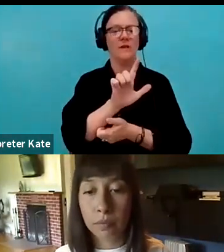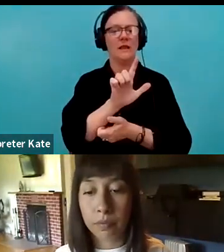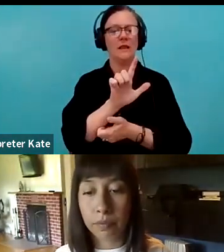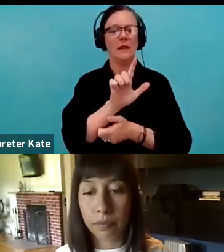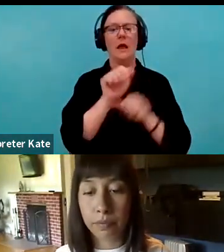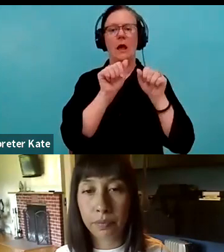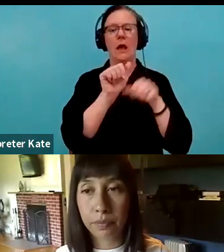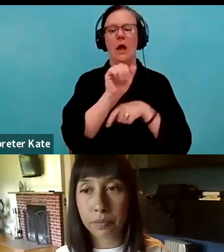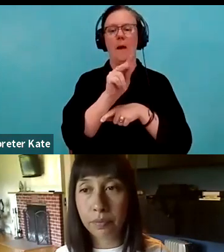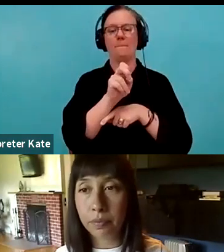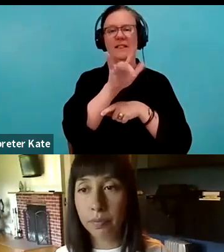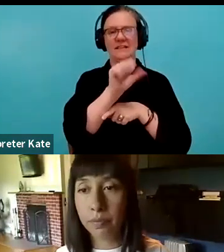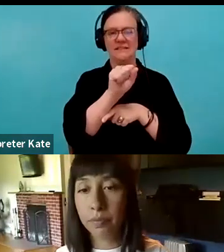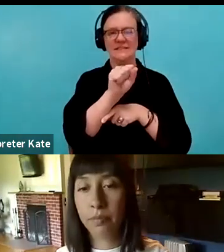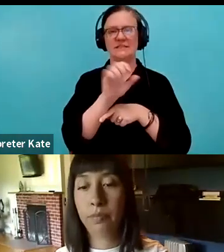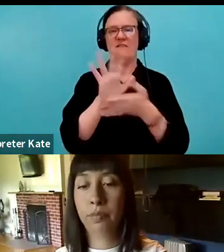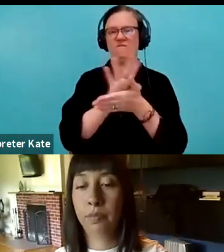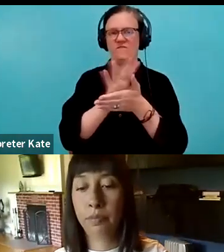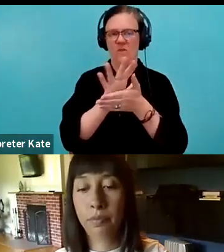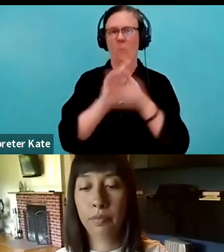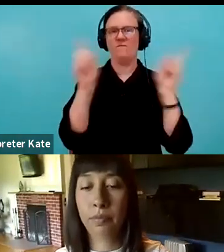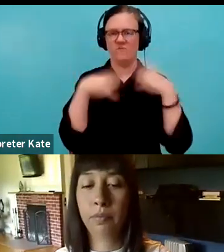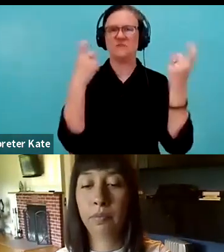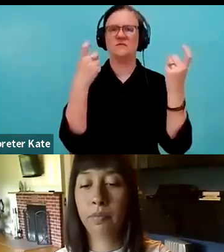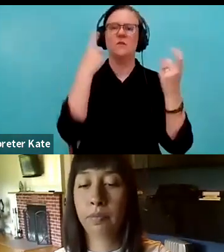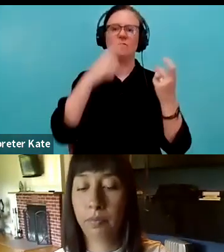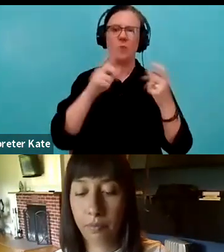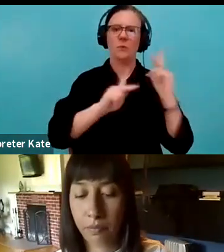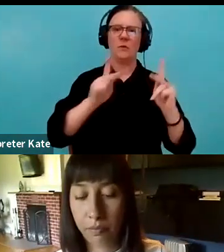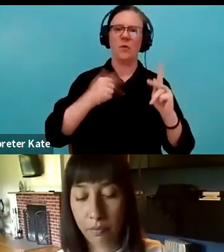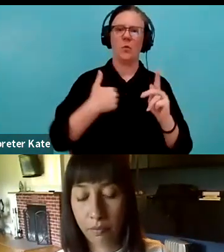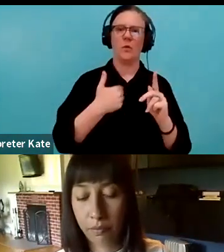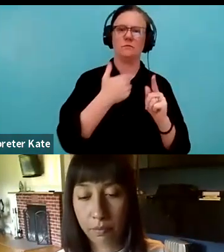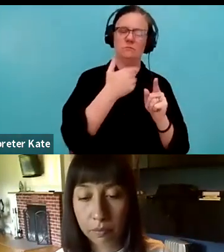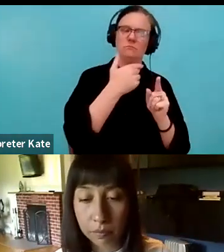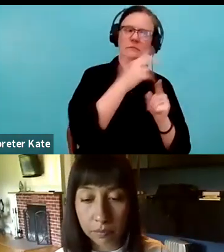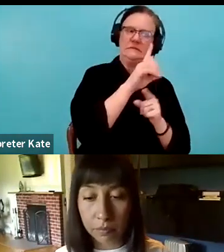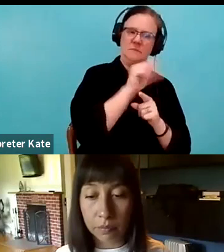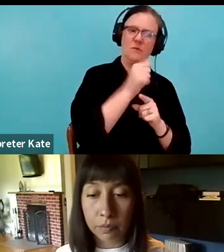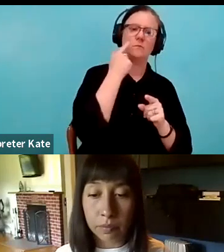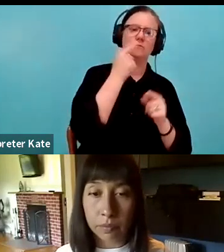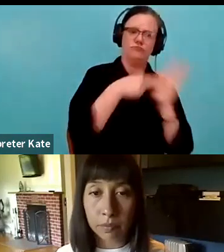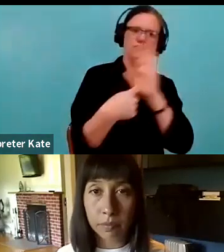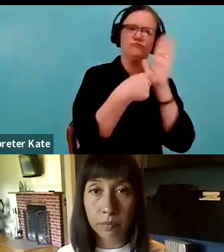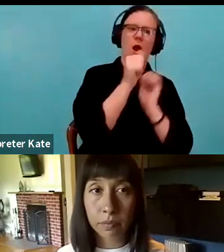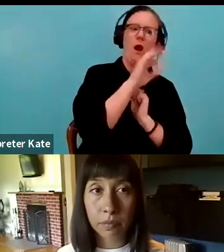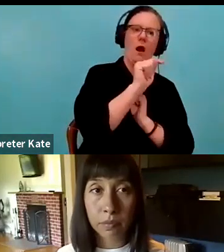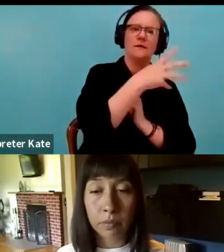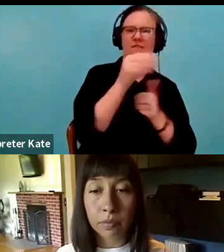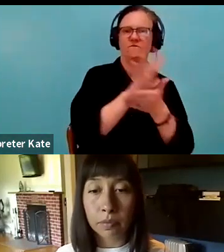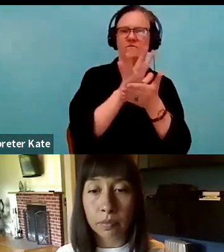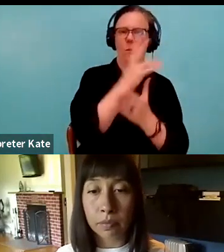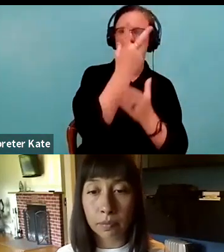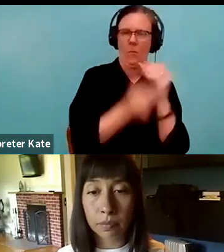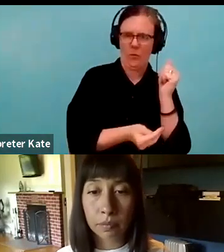Chicago. Real Abilities is dedicated to sharing the human experience of disability through art and film. Advancing Leadership member and